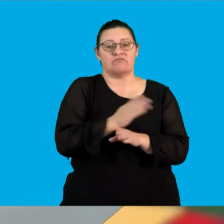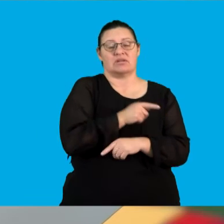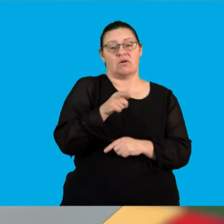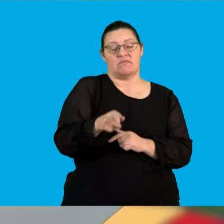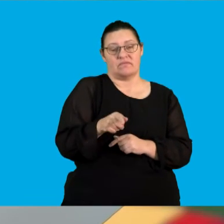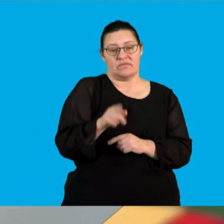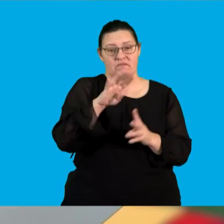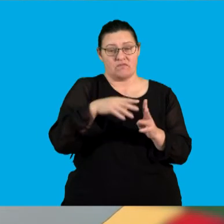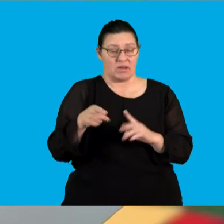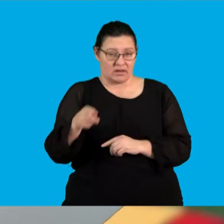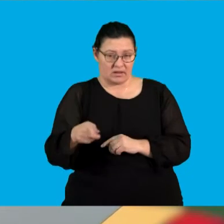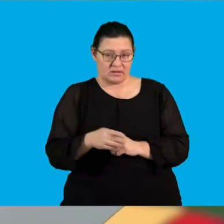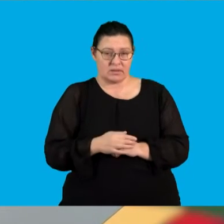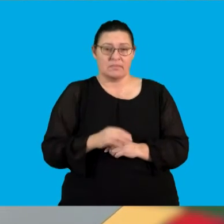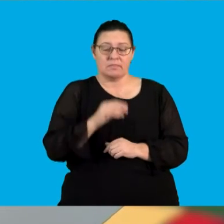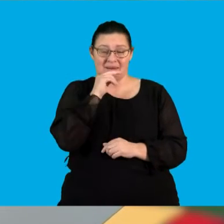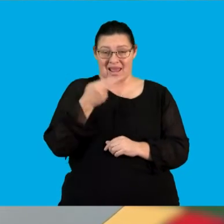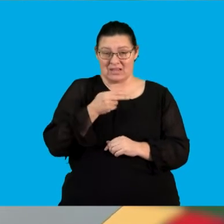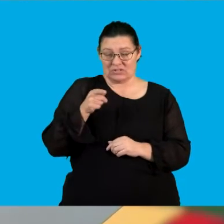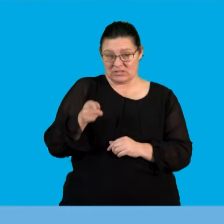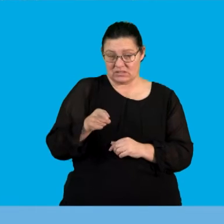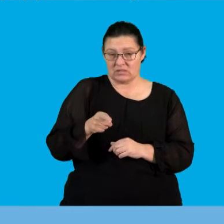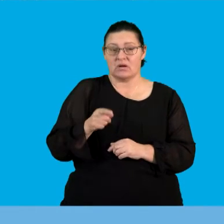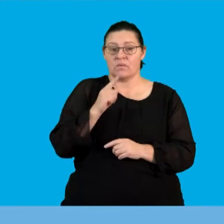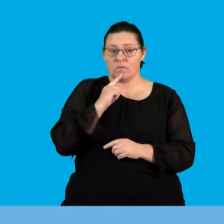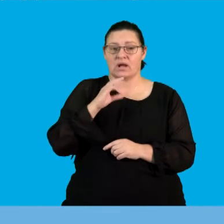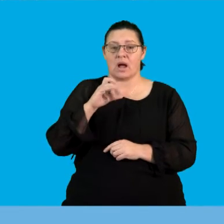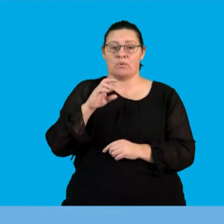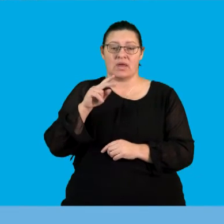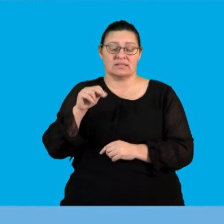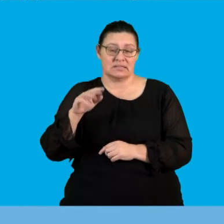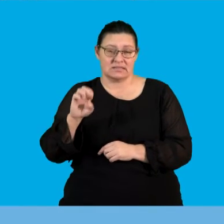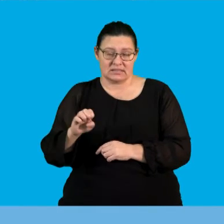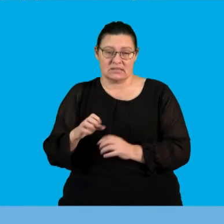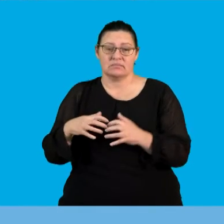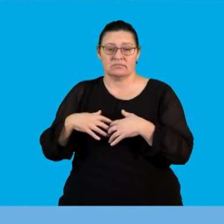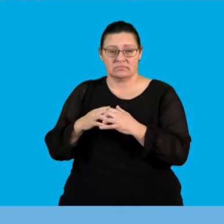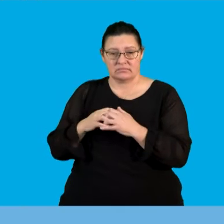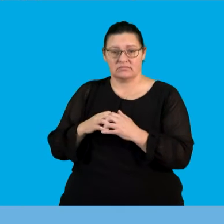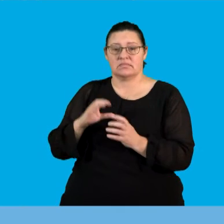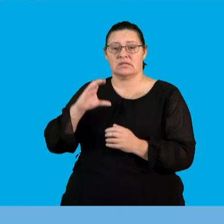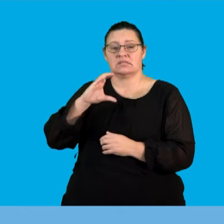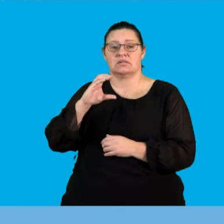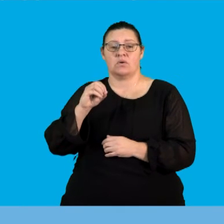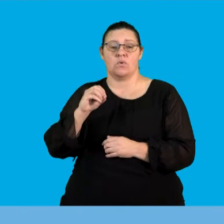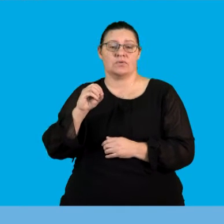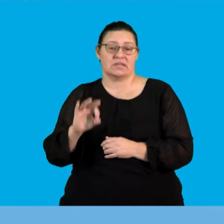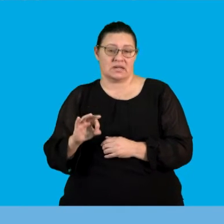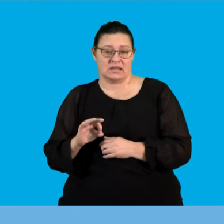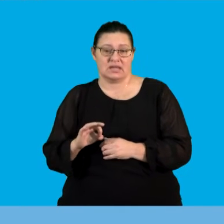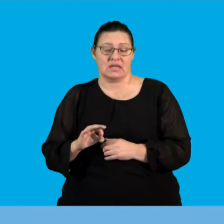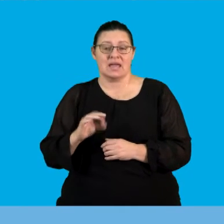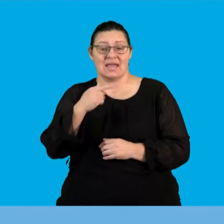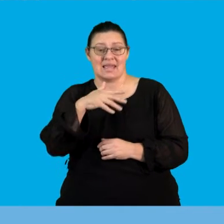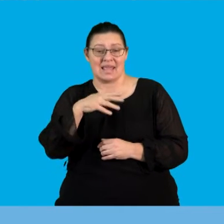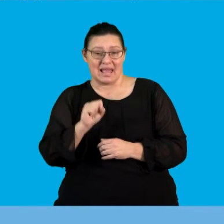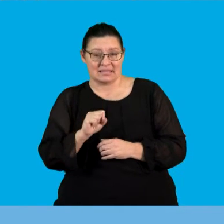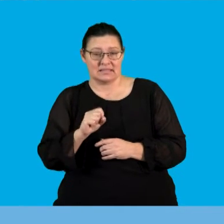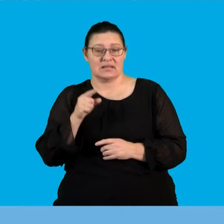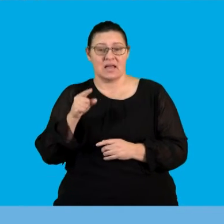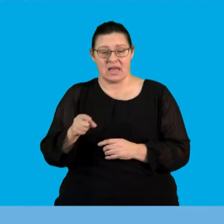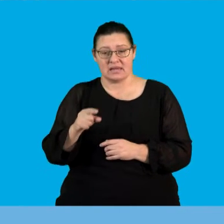of the molecular formula, which is that H there. Whereas now the carbonate is going to form carbon dioxide gas, and the